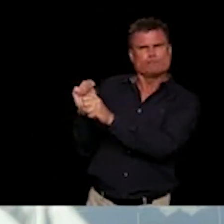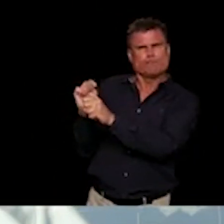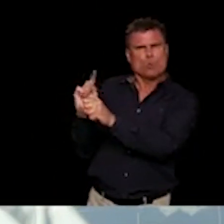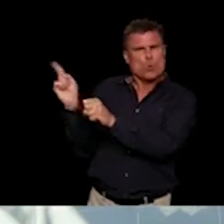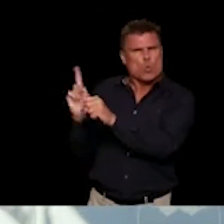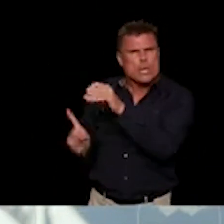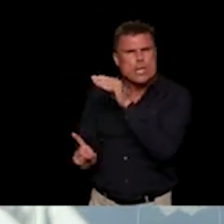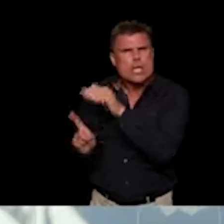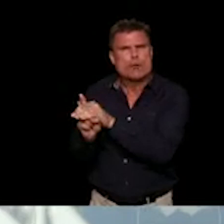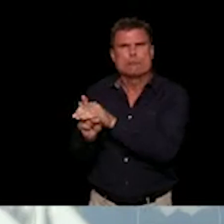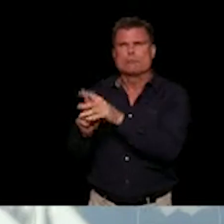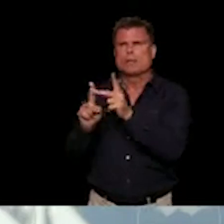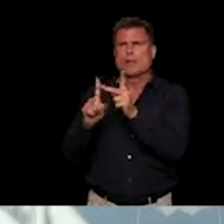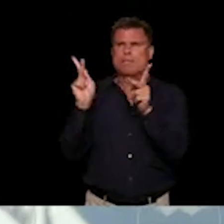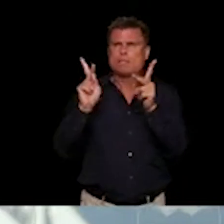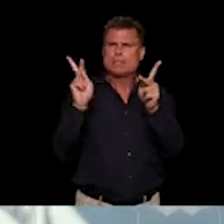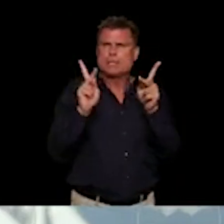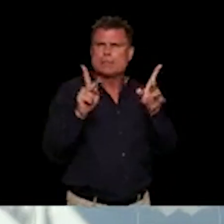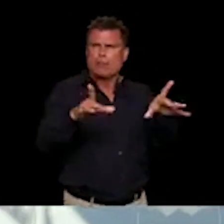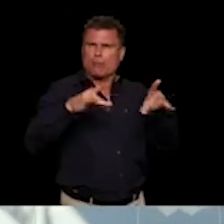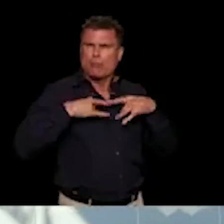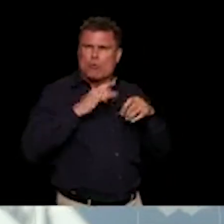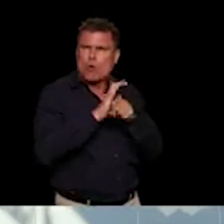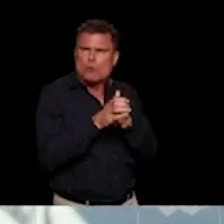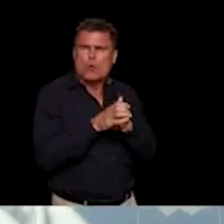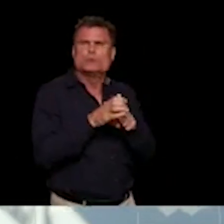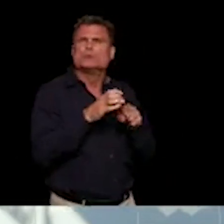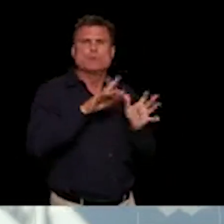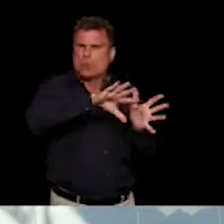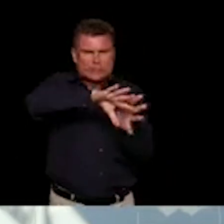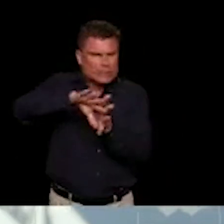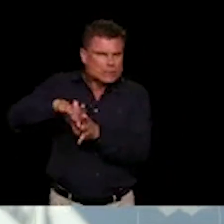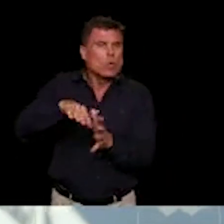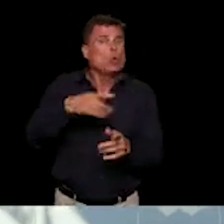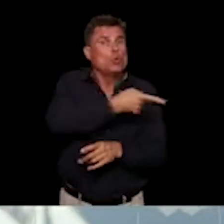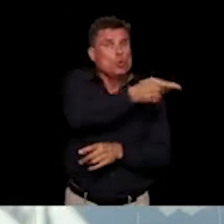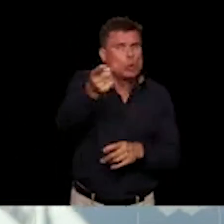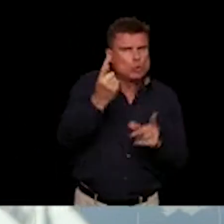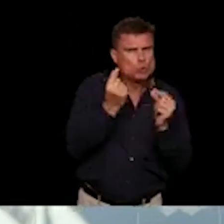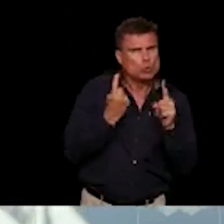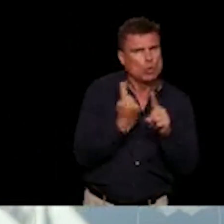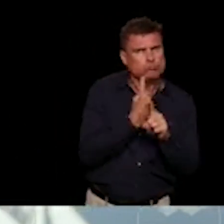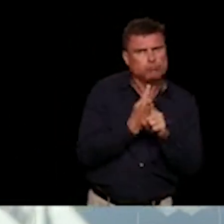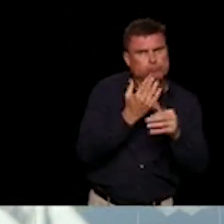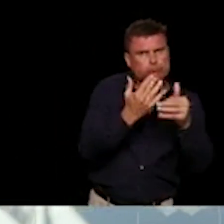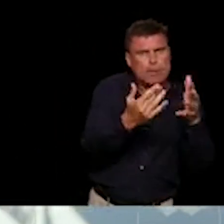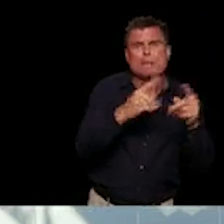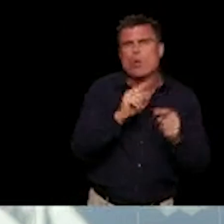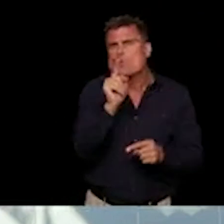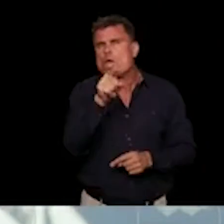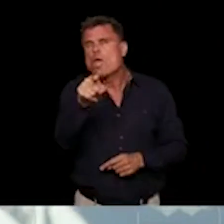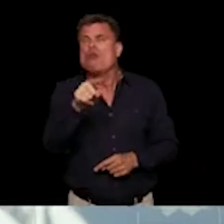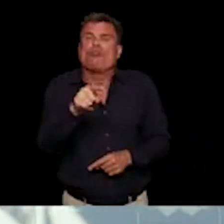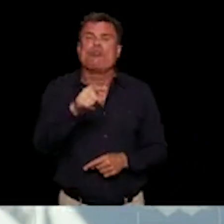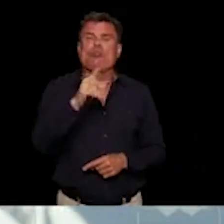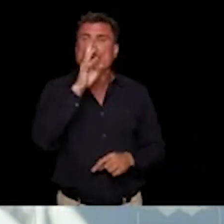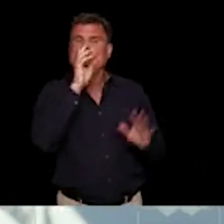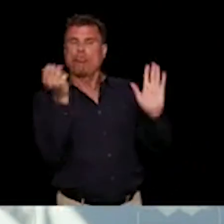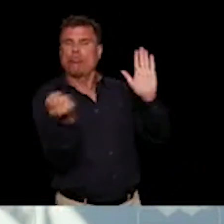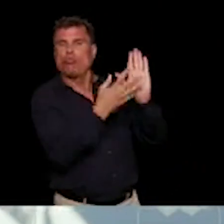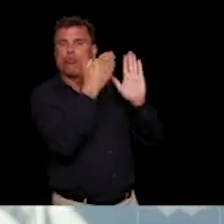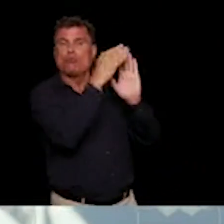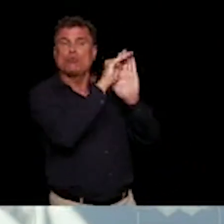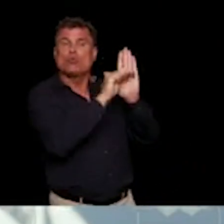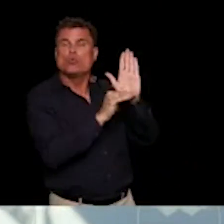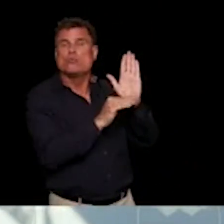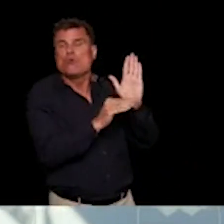my colleague and all of a variety of ministries of government are taking a look at to communicate that message and to ensure that's come through.